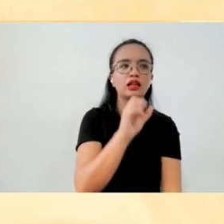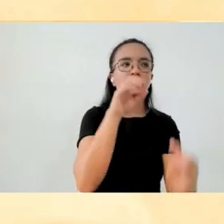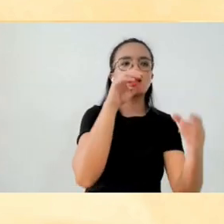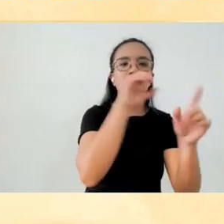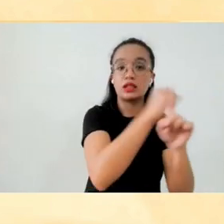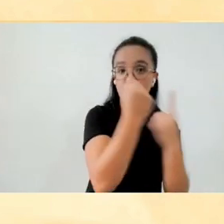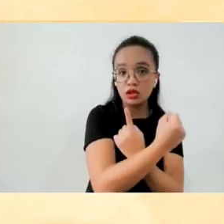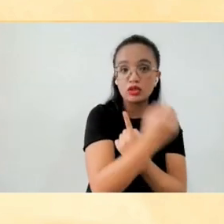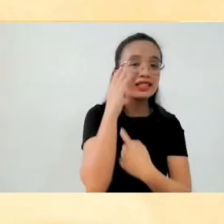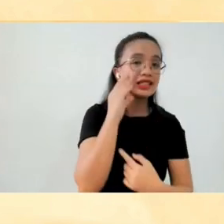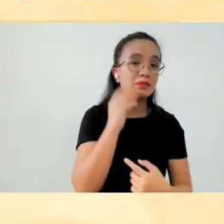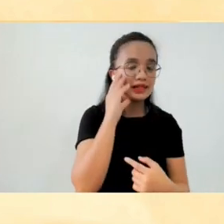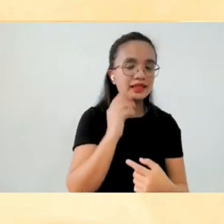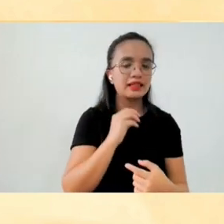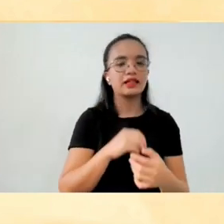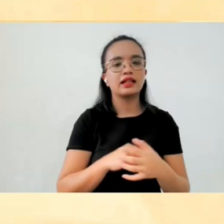pictures, TV